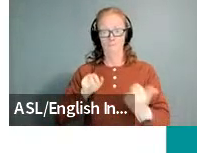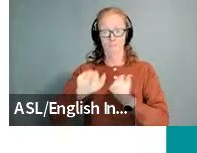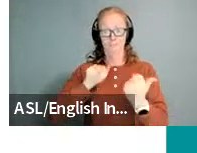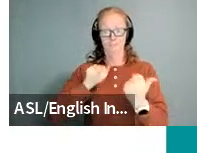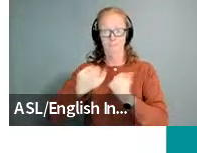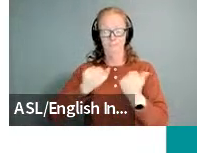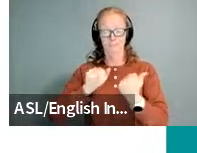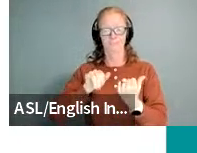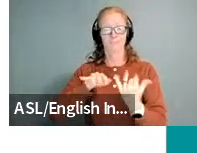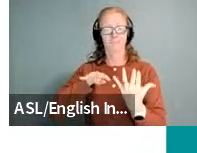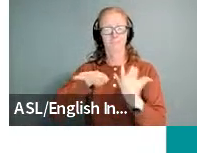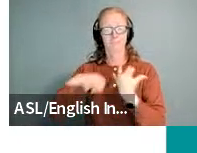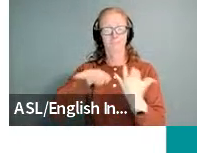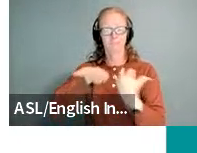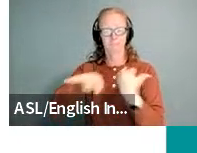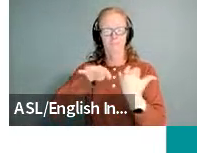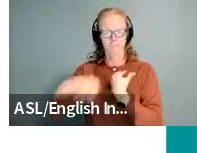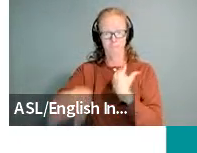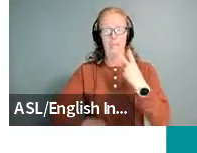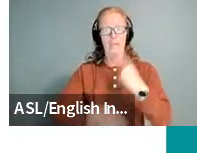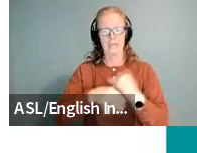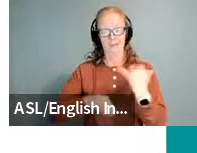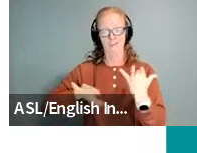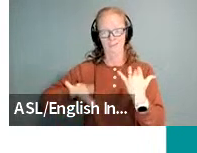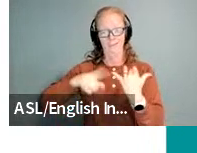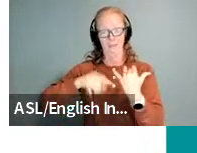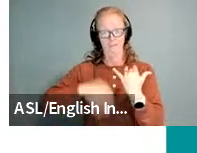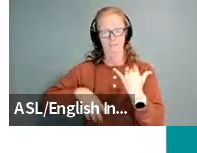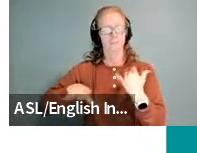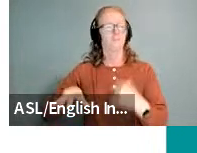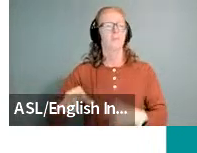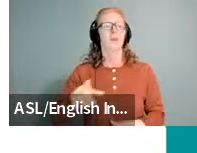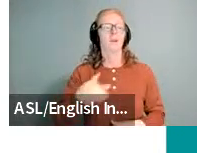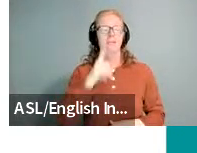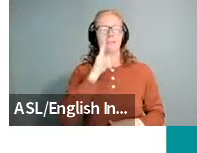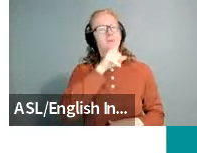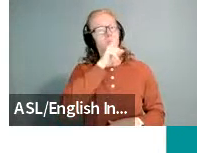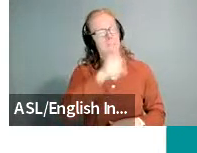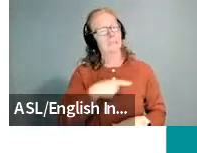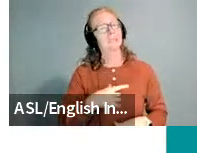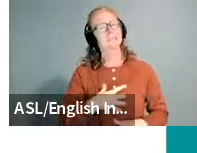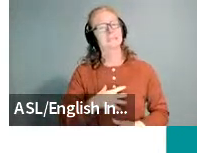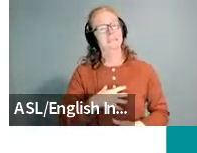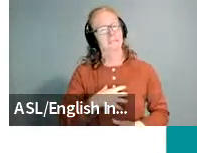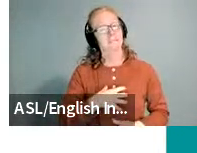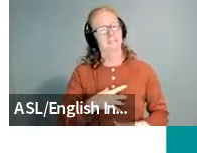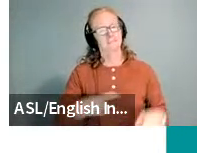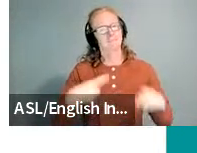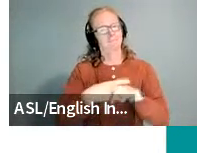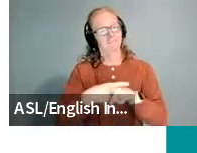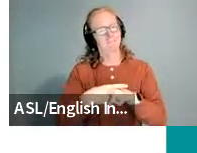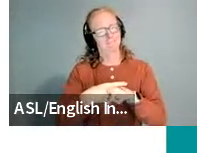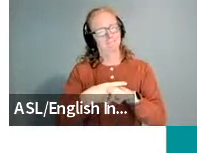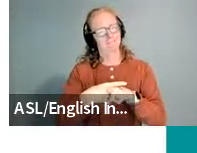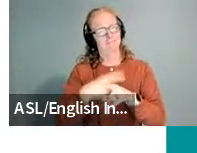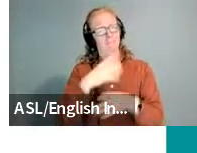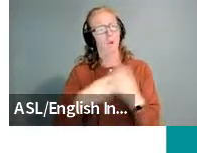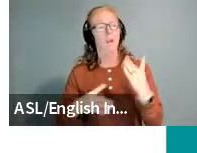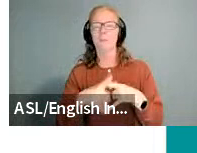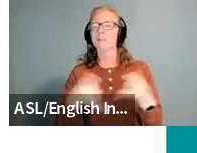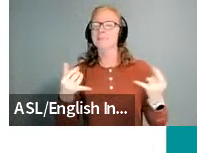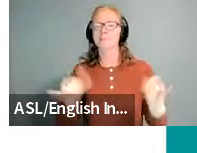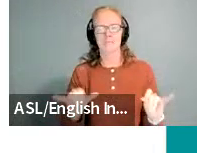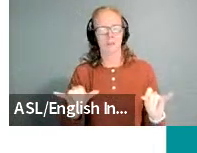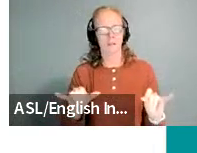recognize this is a controversial piece, but we know that because it is controversial, we have to answer the